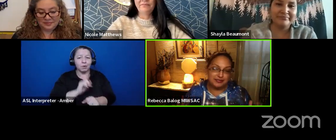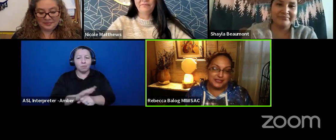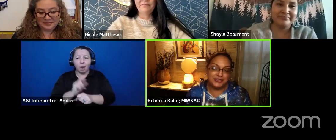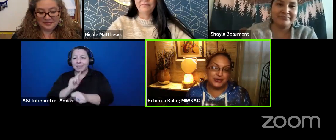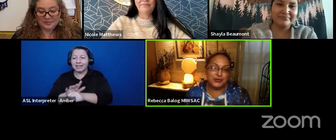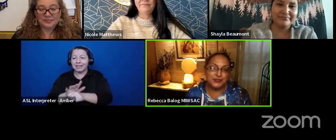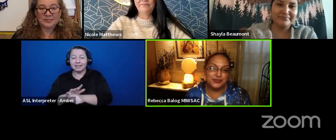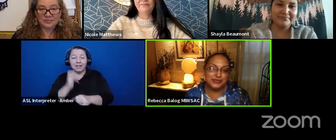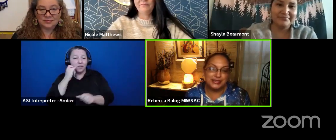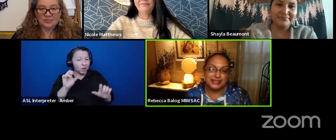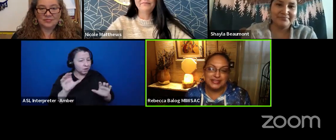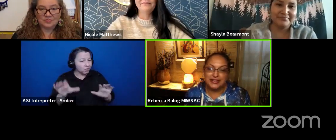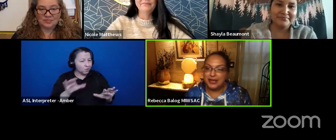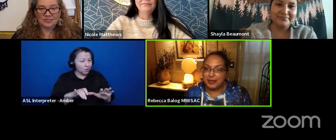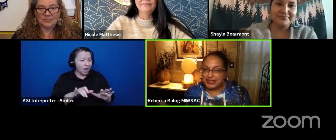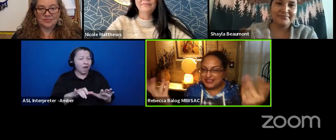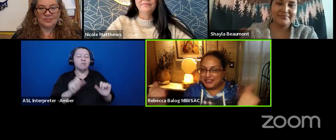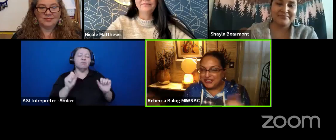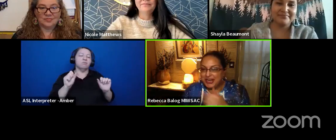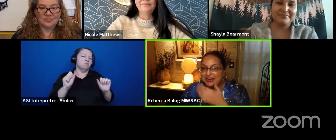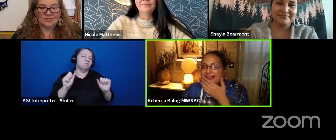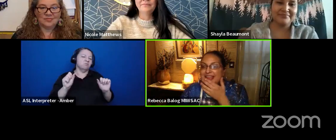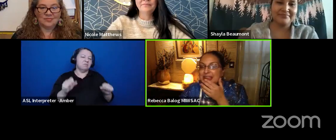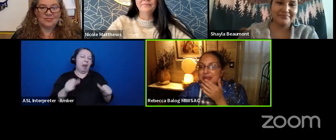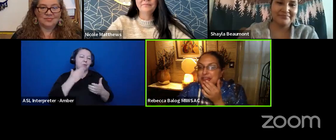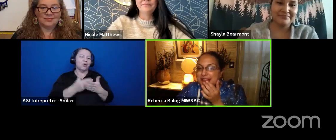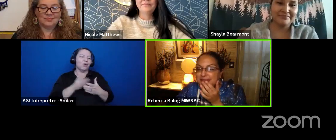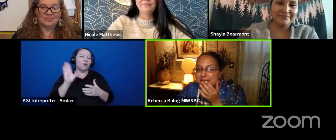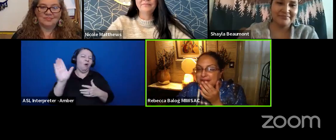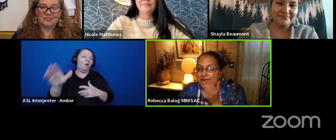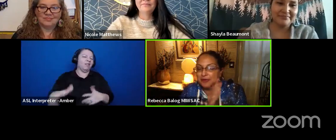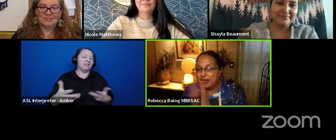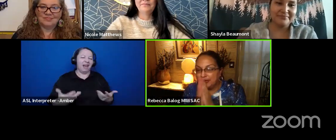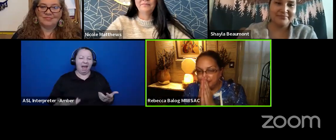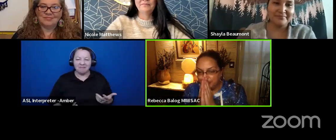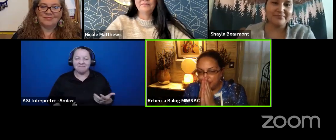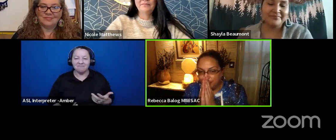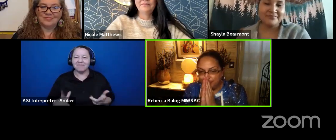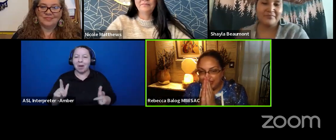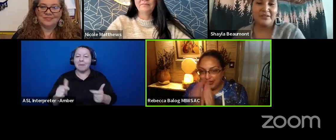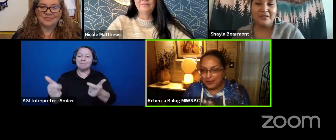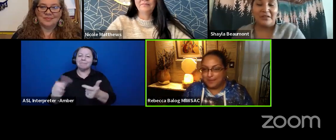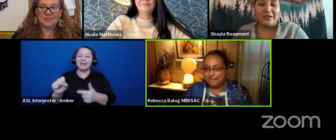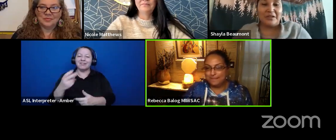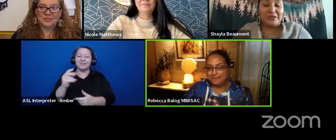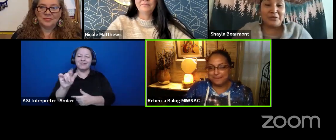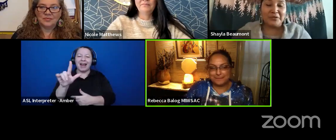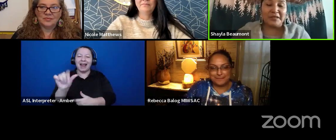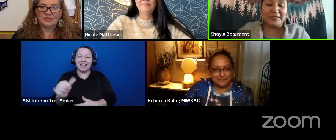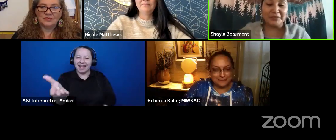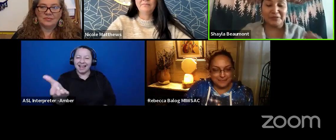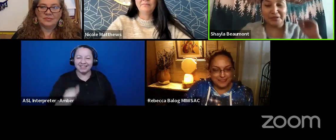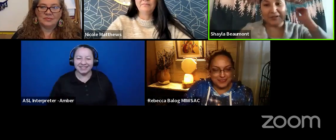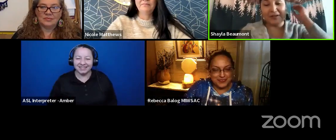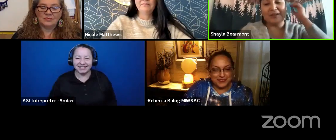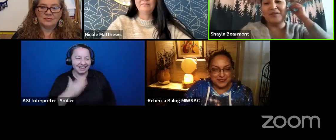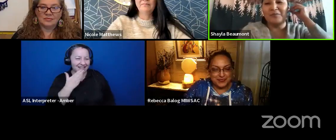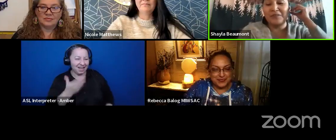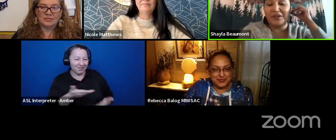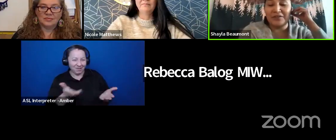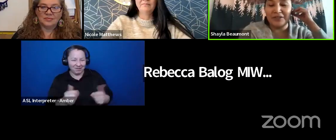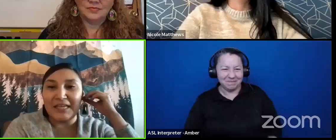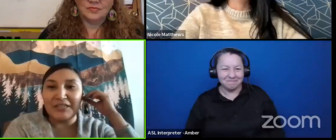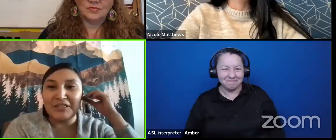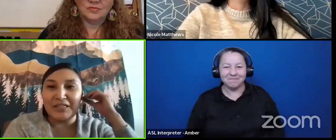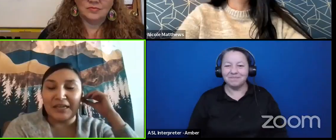the time. So I'll pass it to Shay. Thank you, Shayla, and everyone. Thank you. No, thank you for